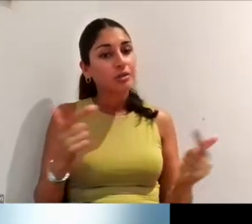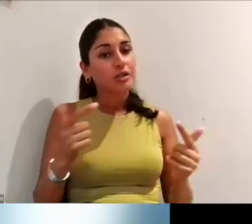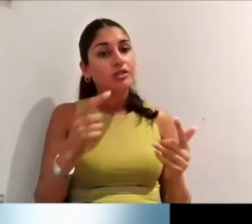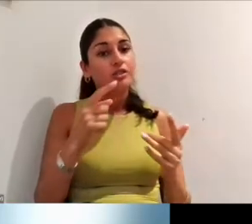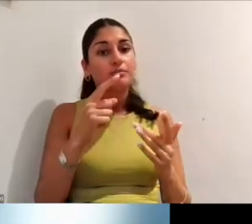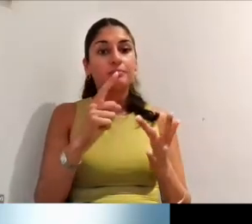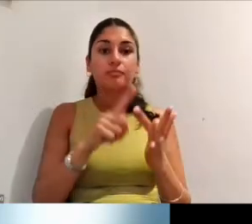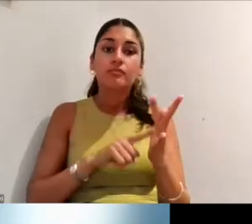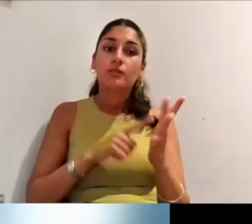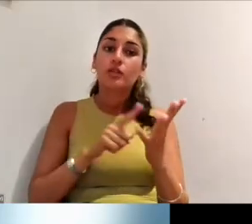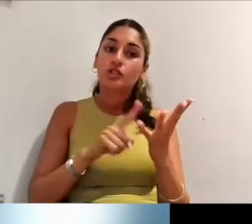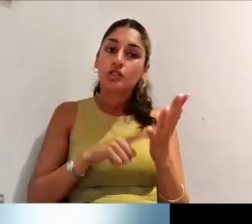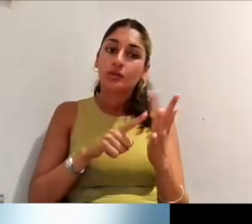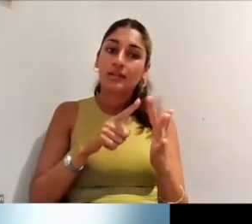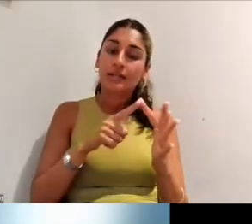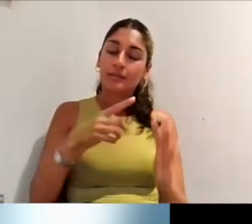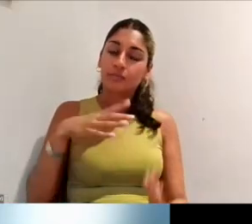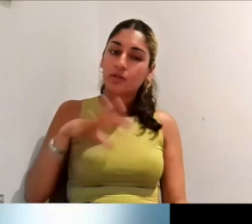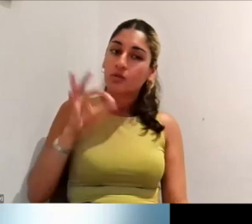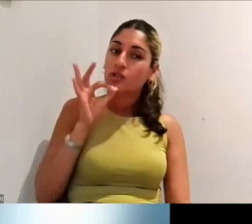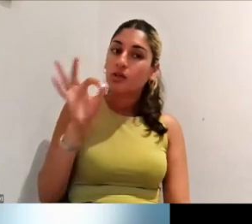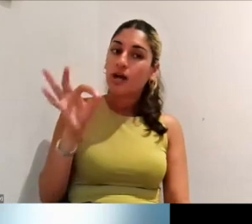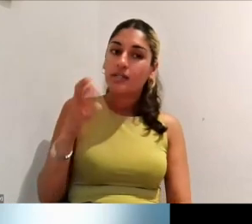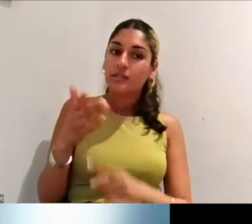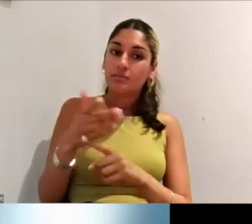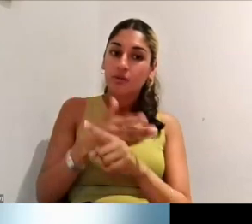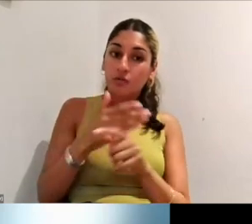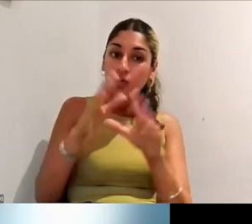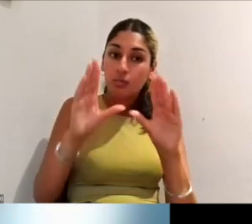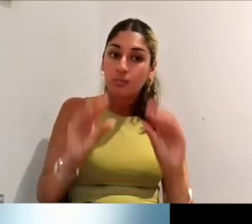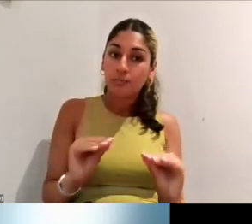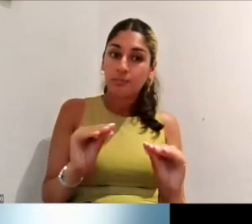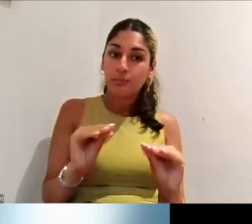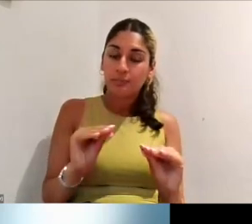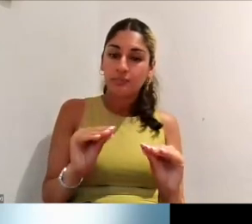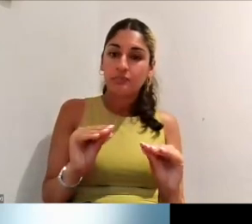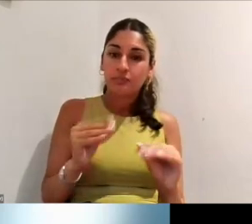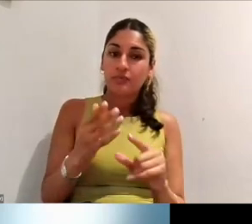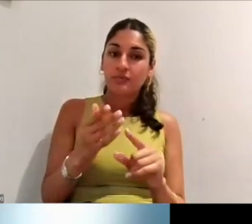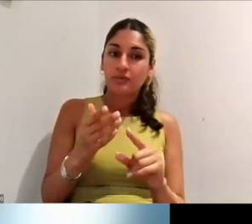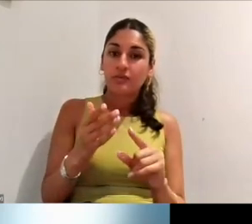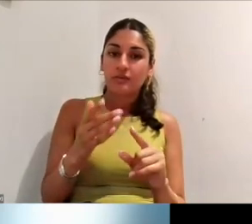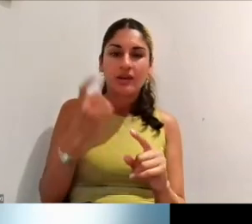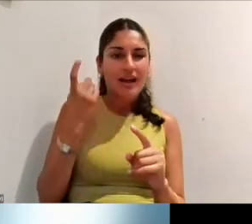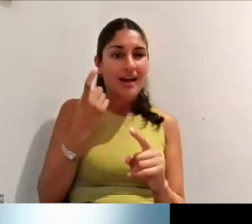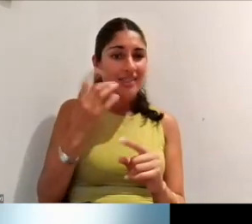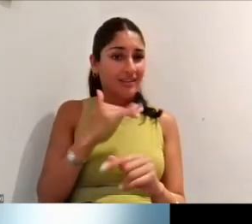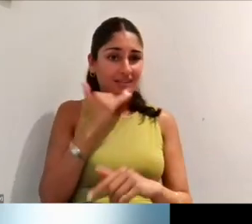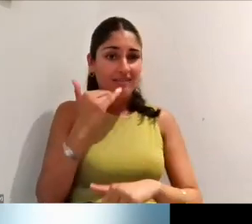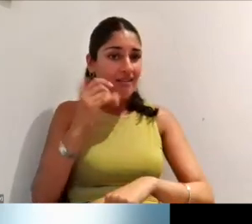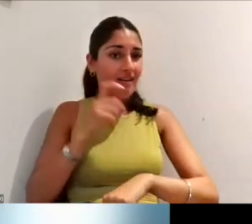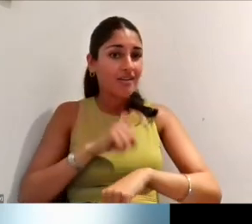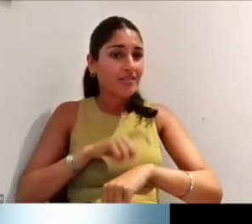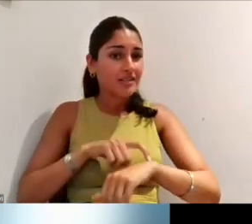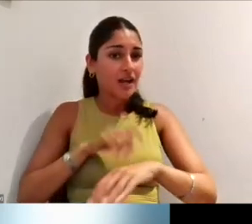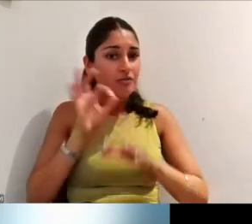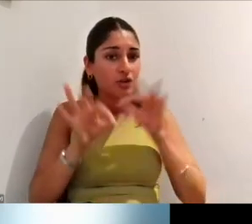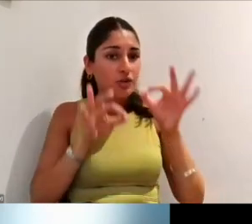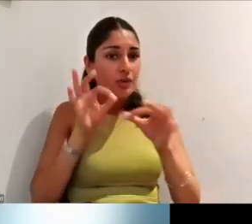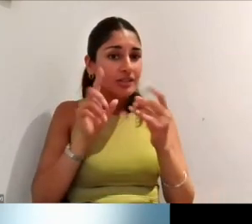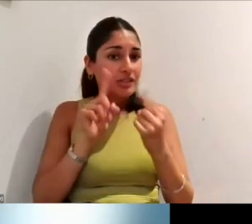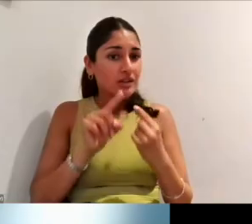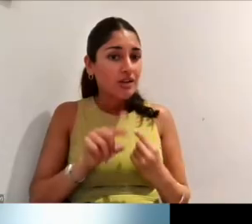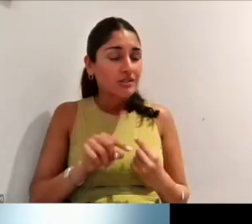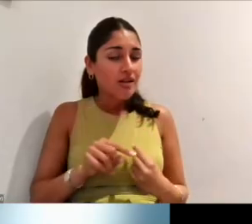we wrap it up, before we wrap it up for the end of the day, because I don't think we're going to have it. Just before we wrap it up, the end of the day, is